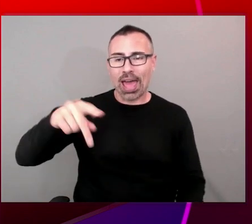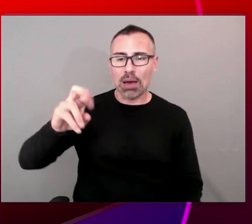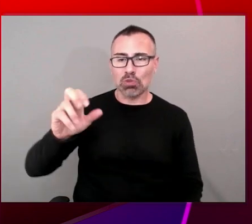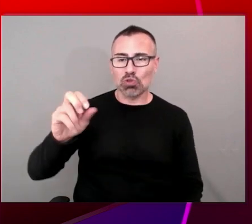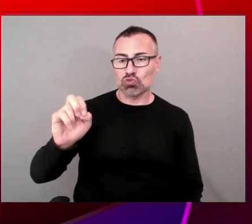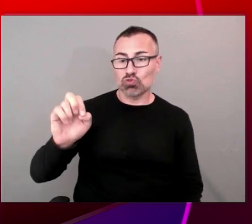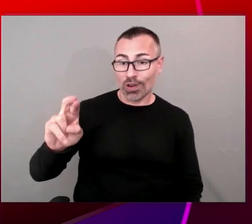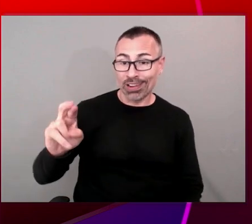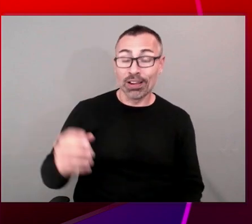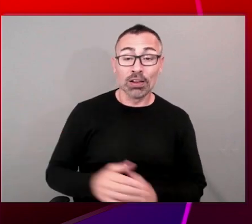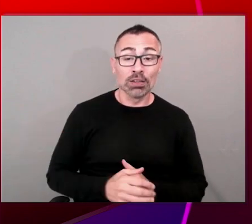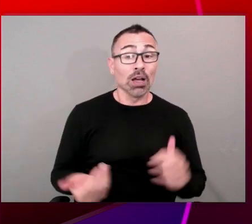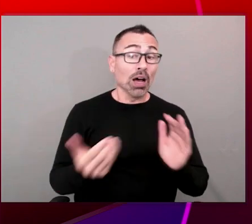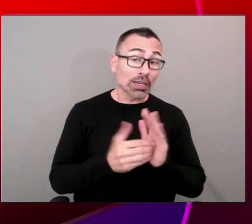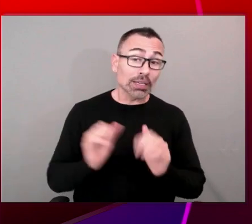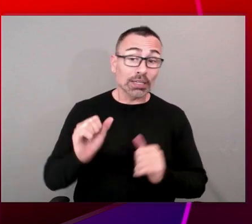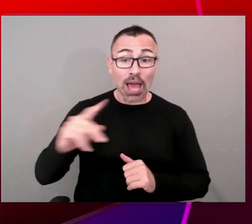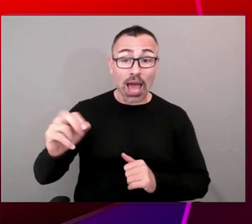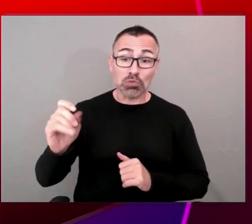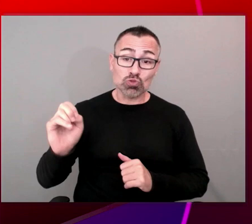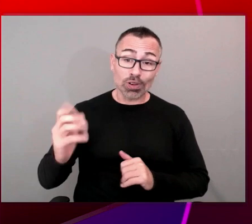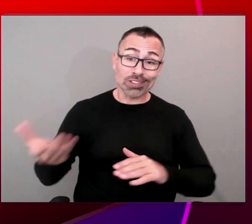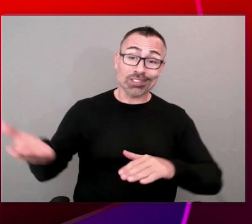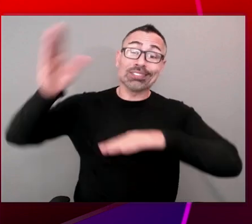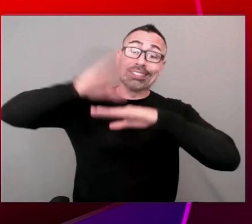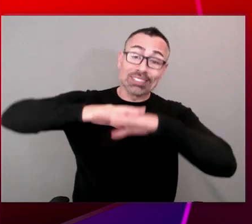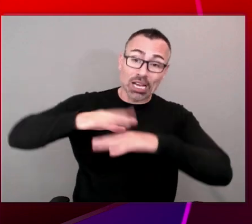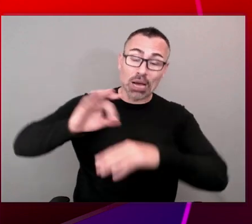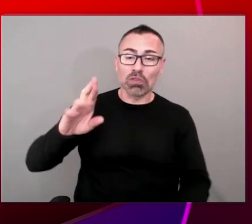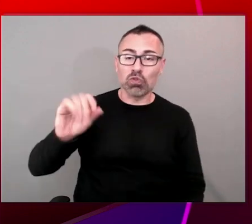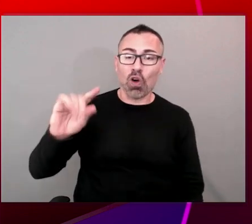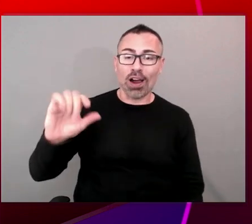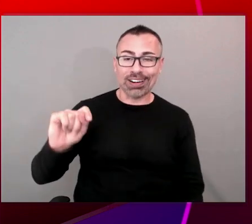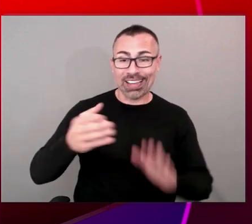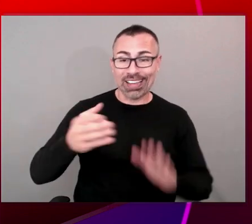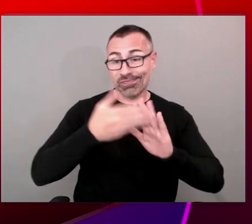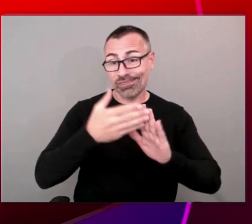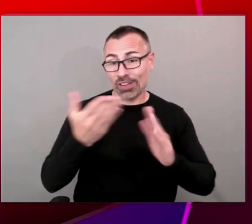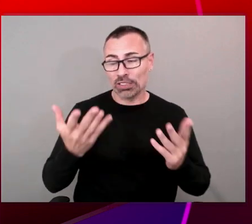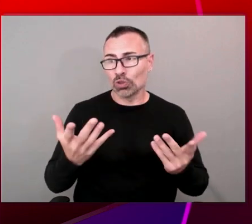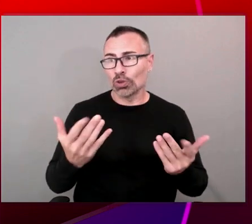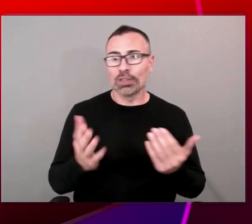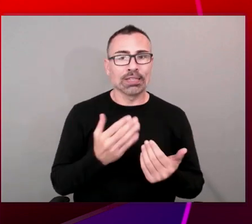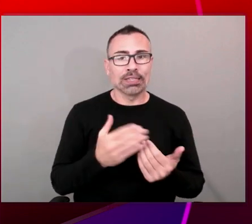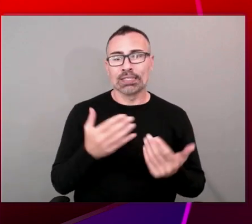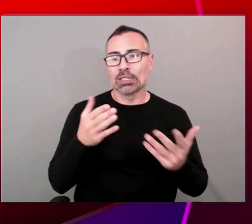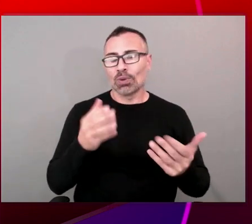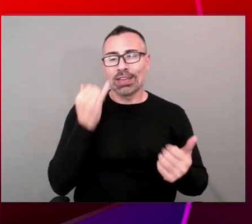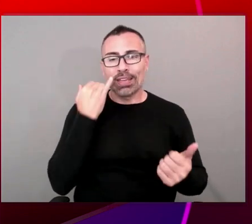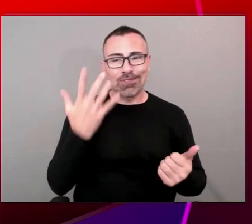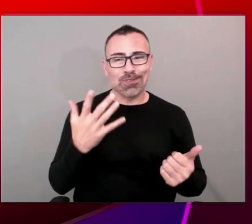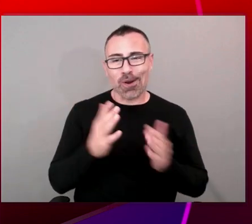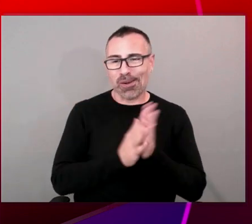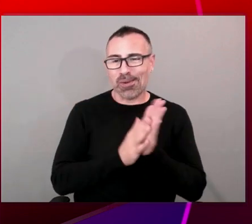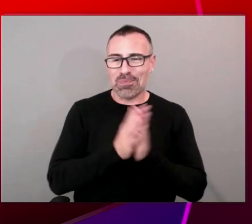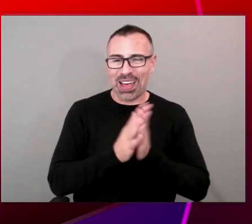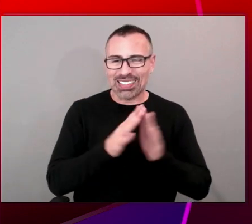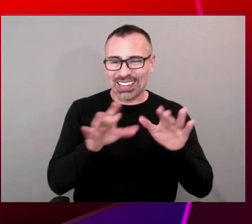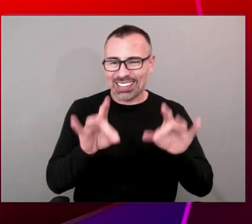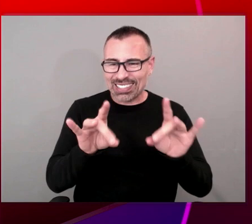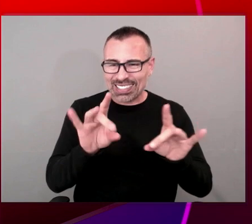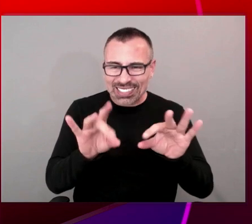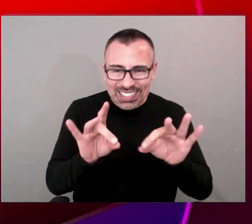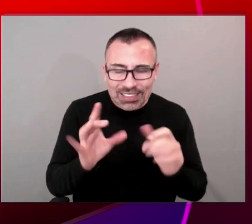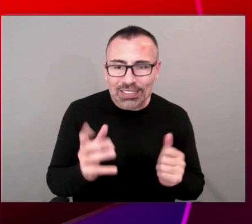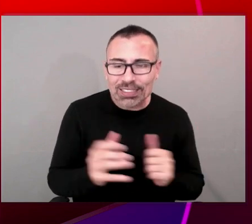on top of Fargate and is the easiest way to, again, if you're a passionate tinkerer, to get mean time to value. Let's see,